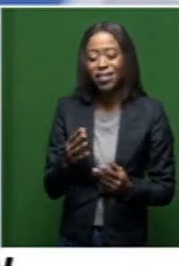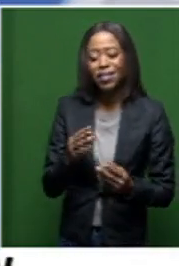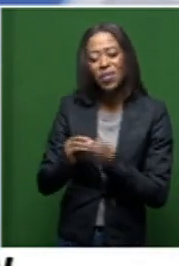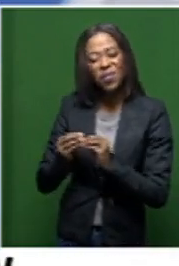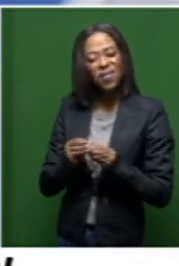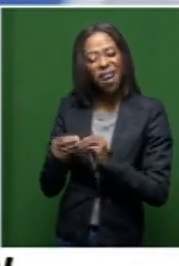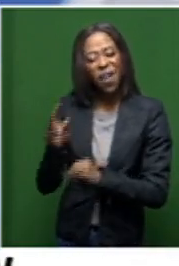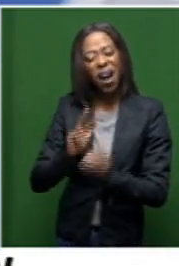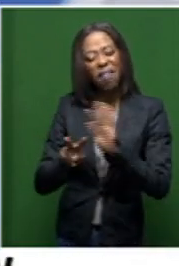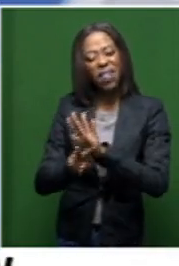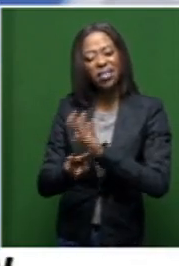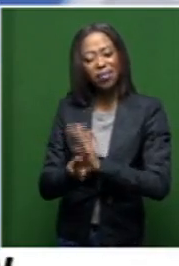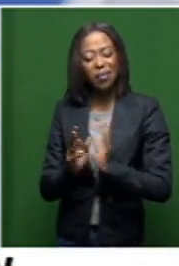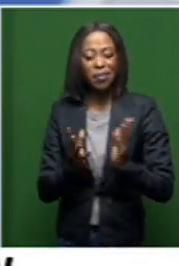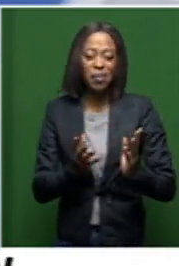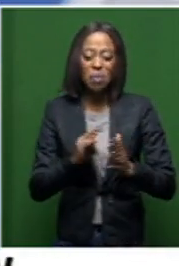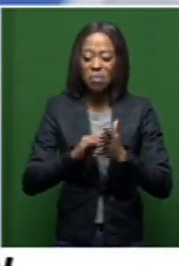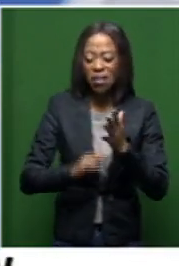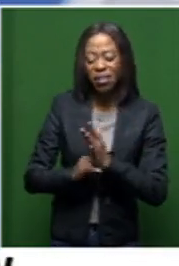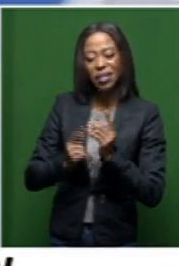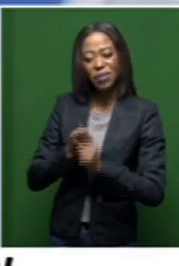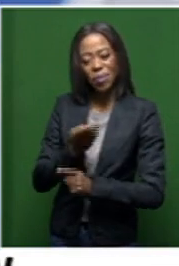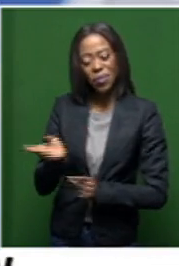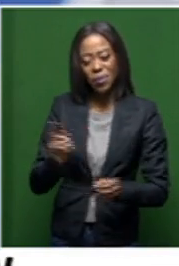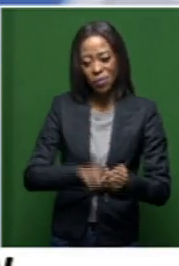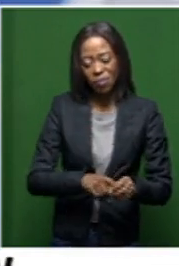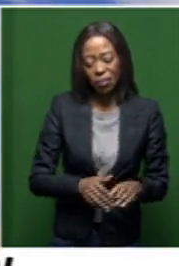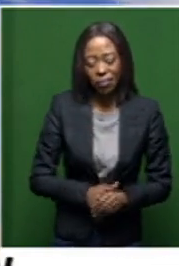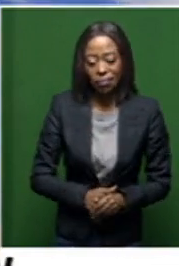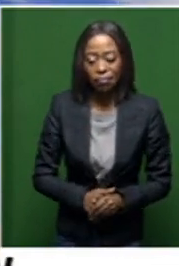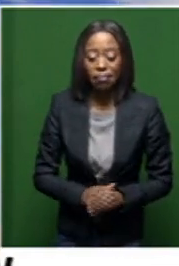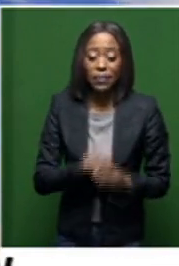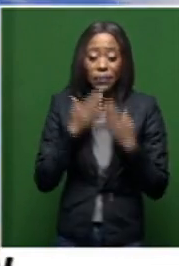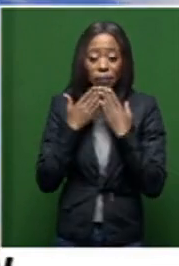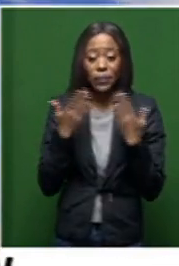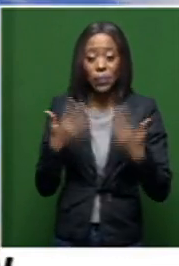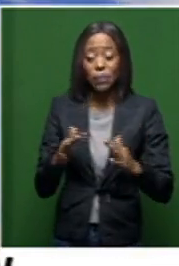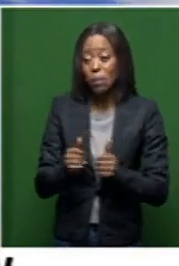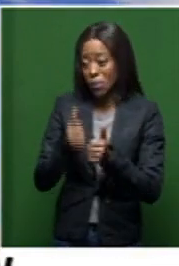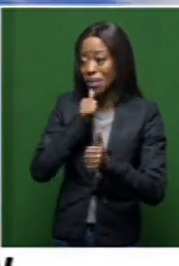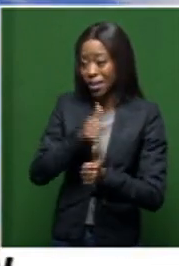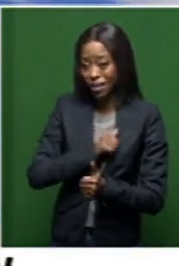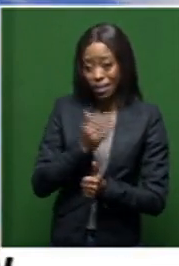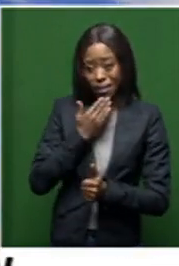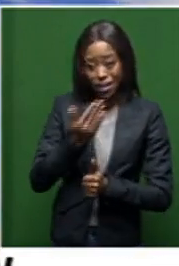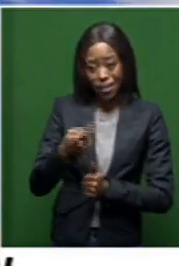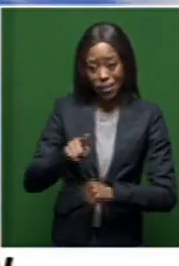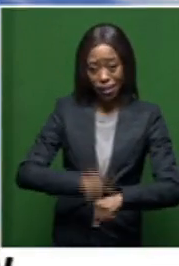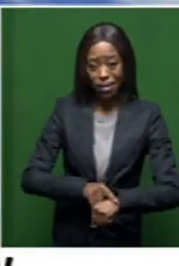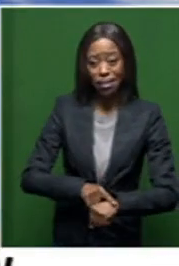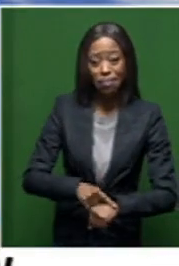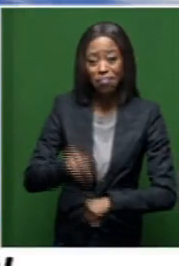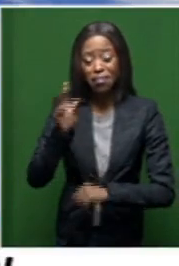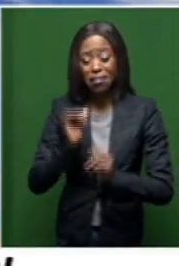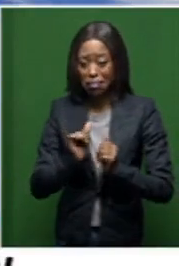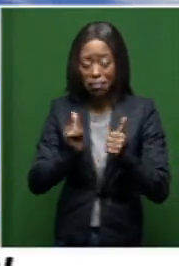inspirational, sort of messaging that comes from the youth that are signing up. All right, thank you so much, Nadia. Good luck. Thanks for talking to us. Very, very good